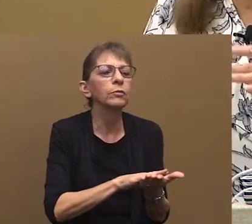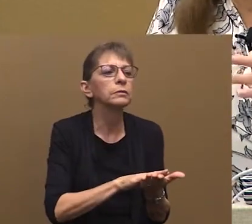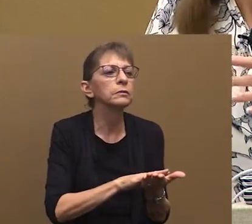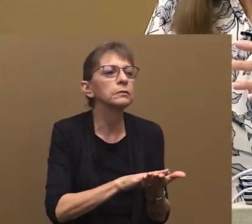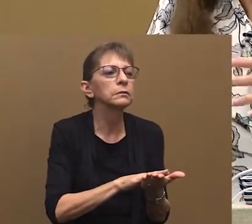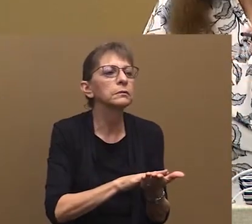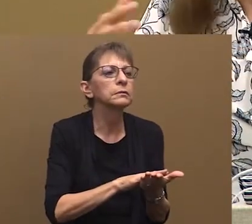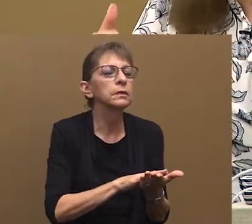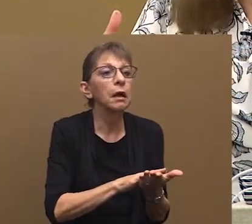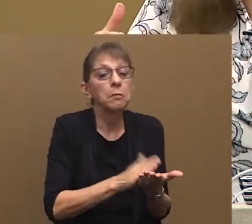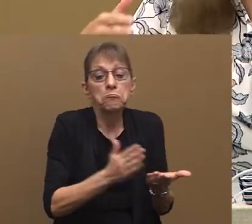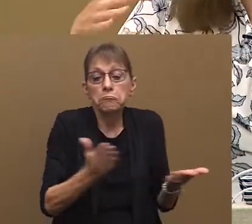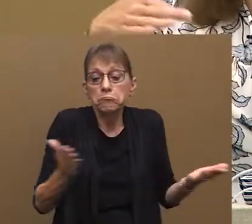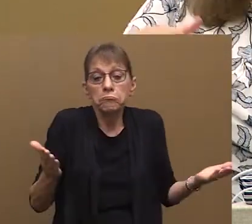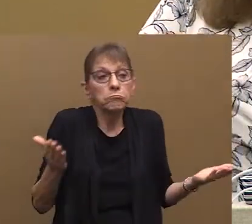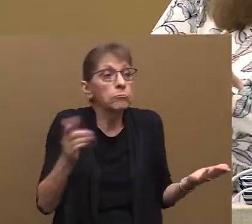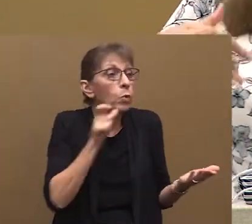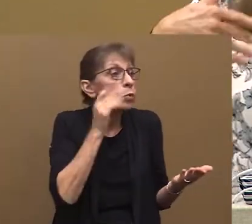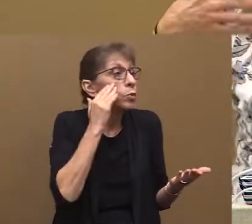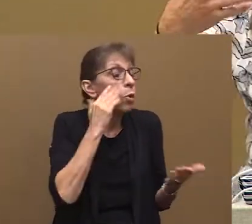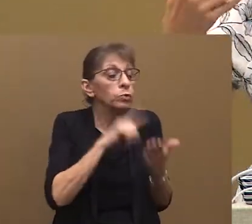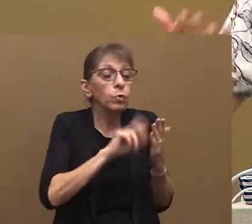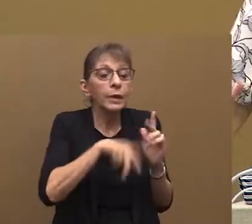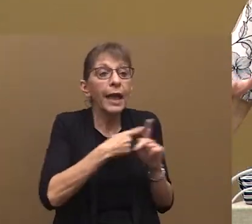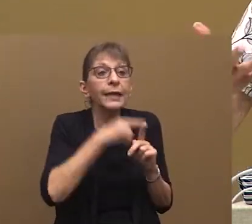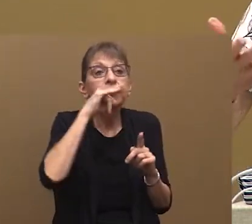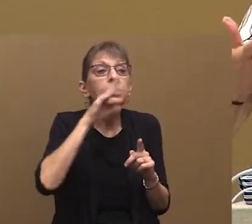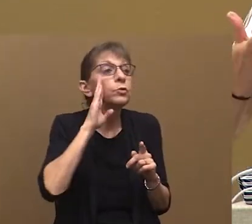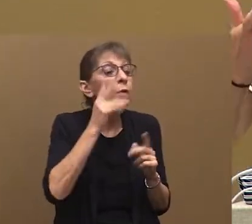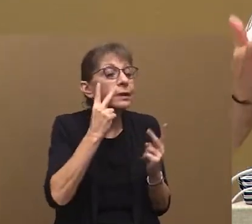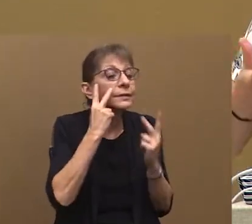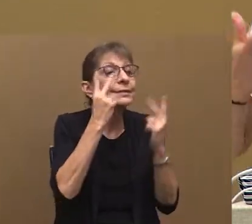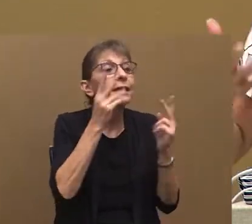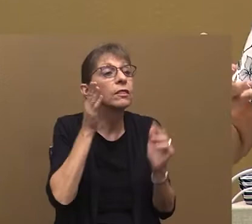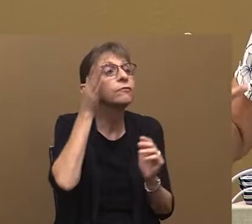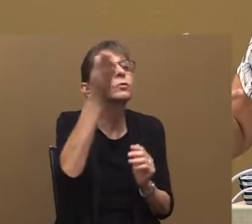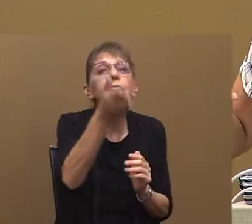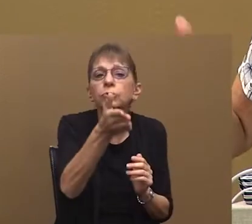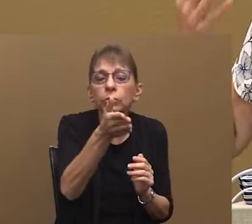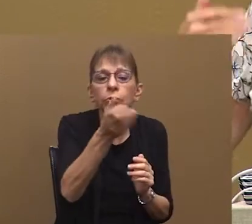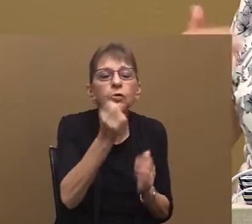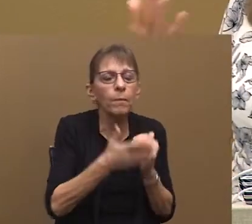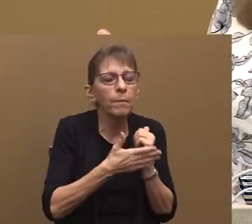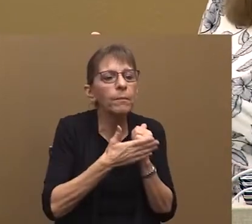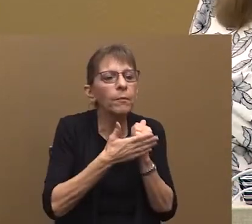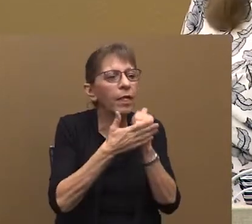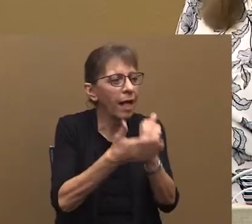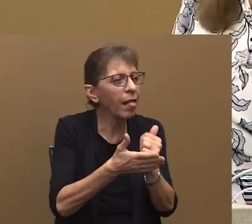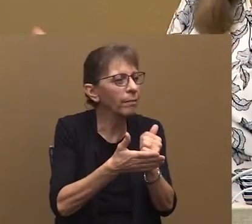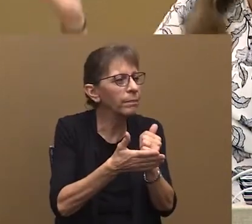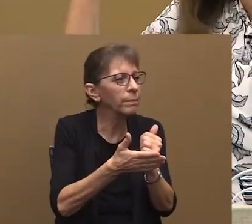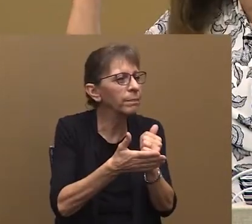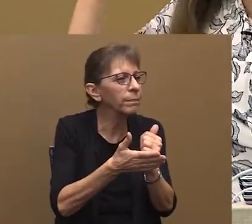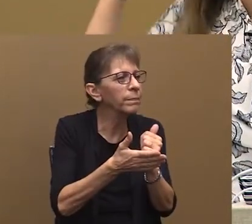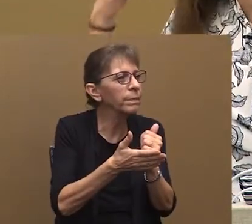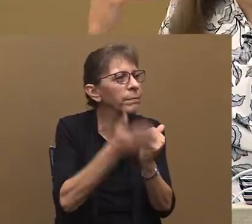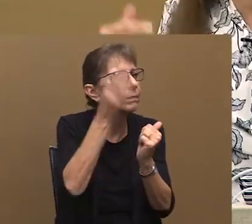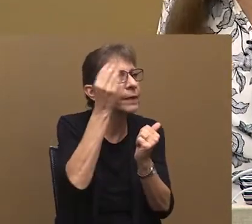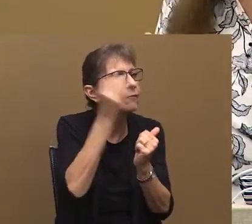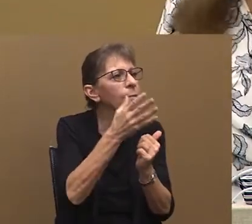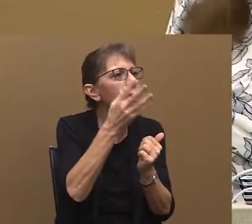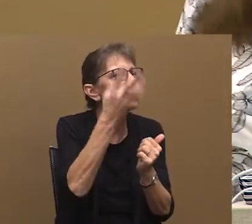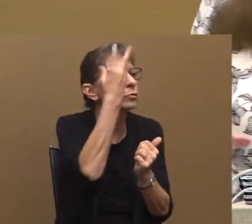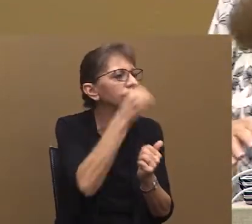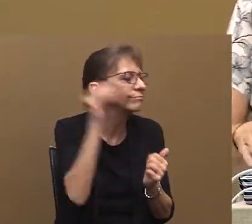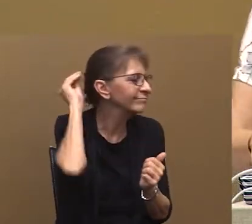that down. And who knows what kind of kids you might be serving in the future. So it might be information to just kind